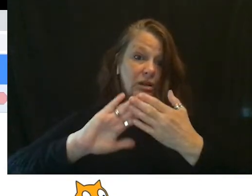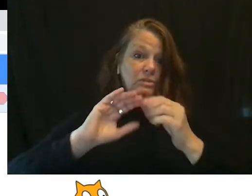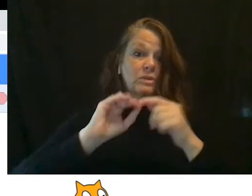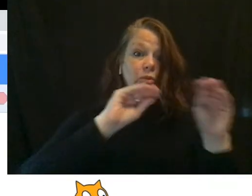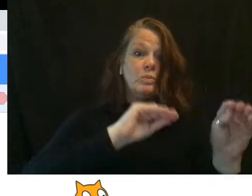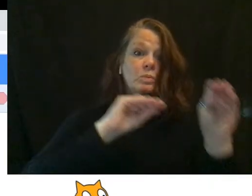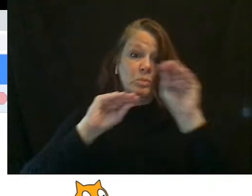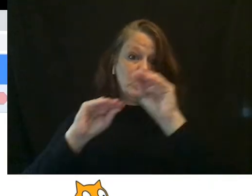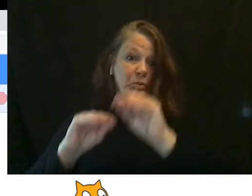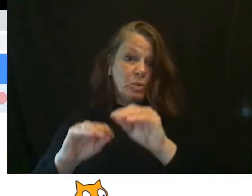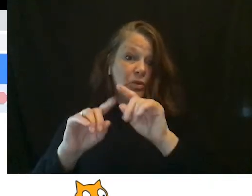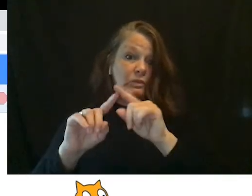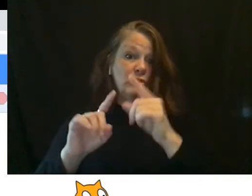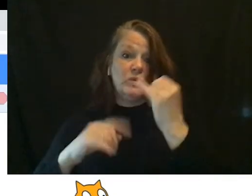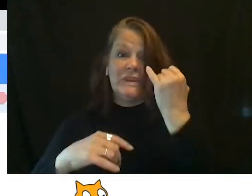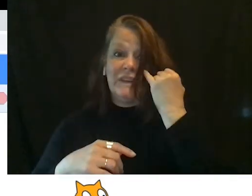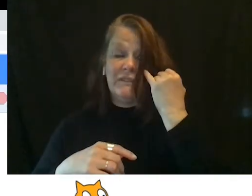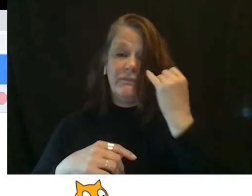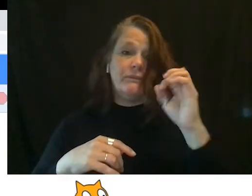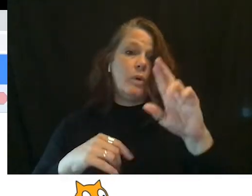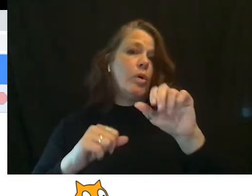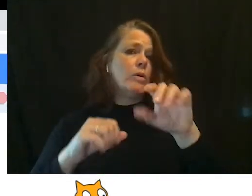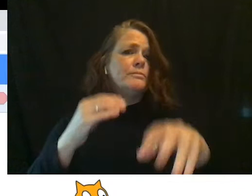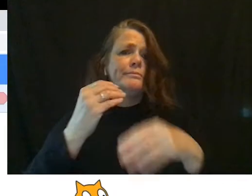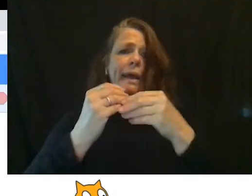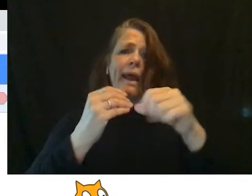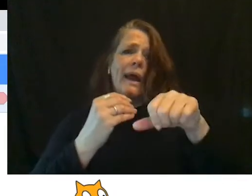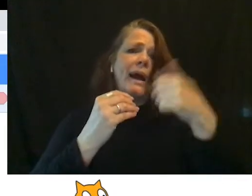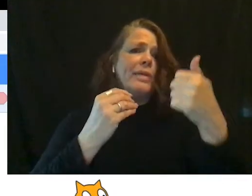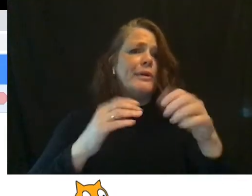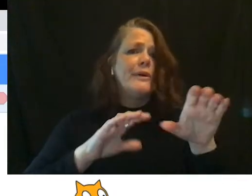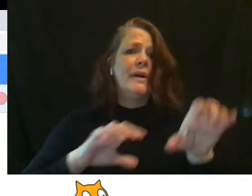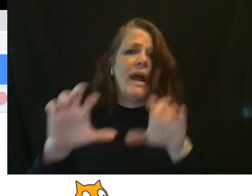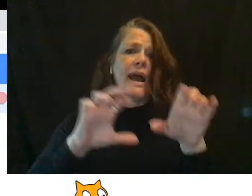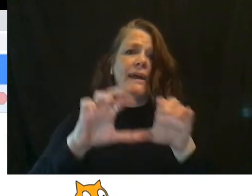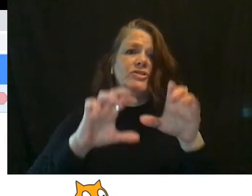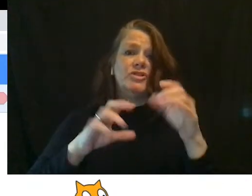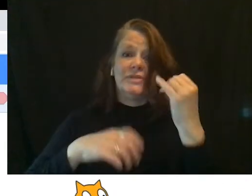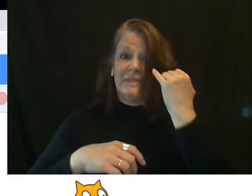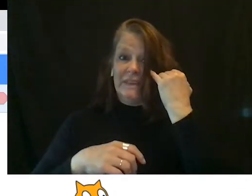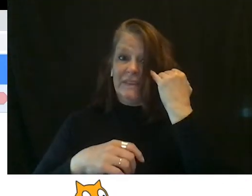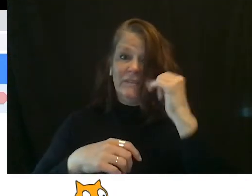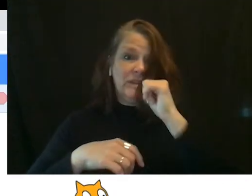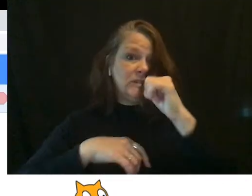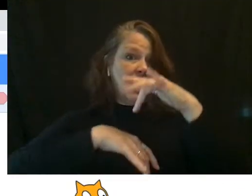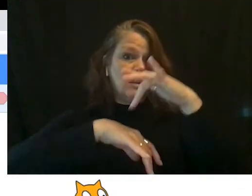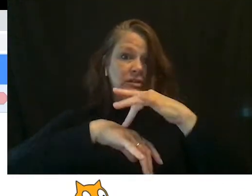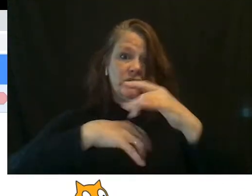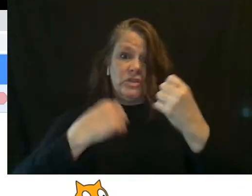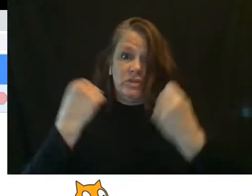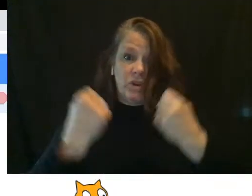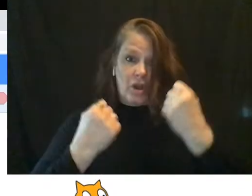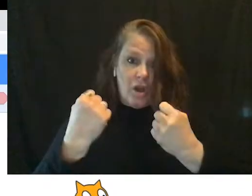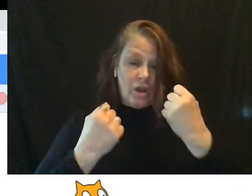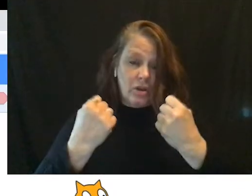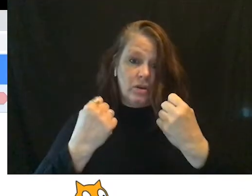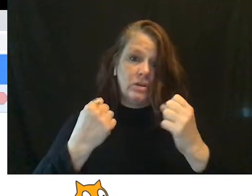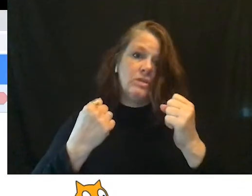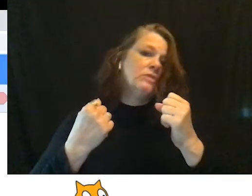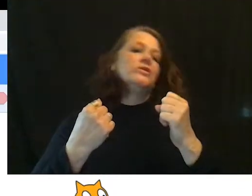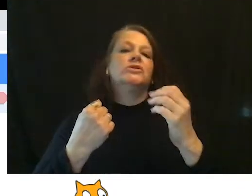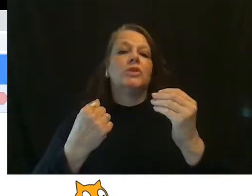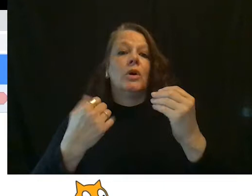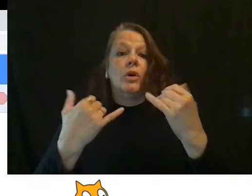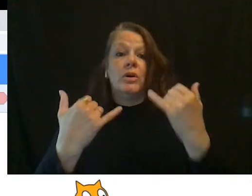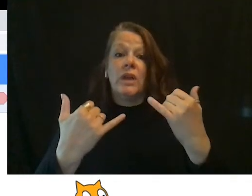this is exactly the same. But we can add some other action that will happen if he is not touching the car. So in this case,